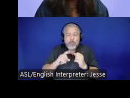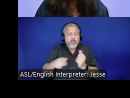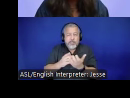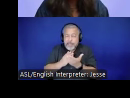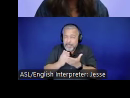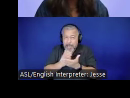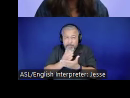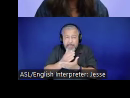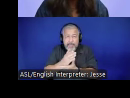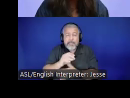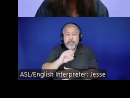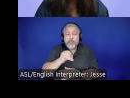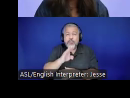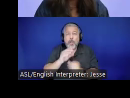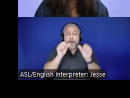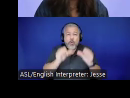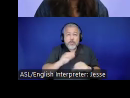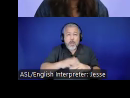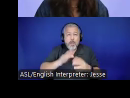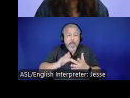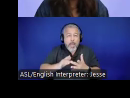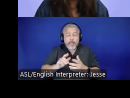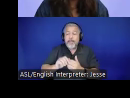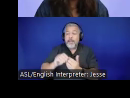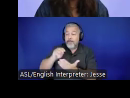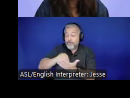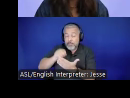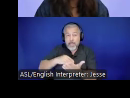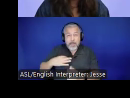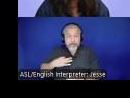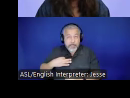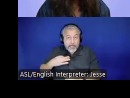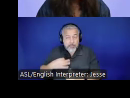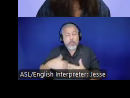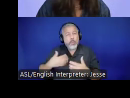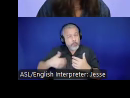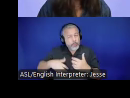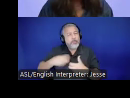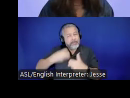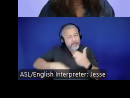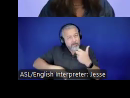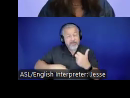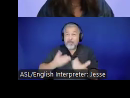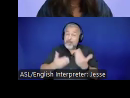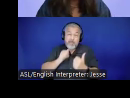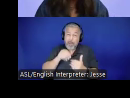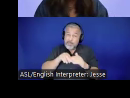boards online and applications can be difficult if not accessible. Good news